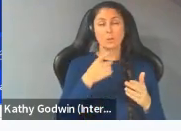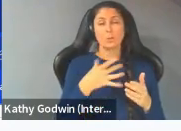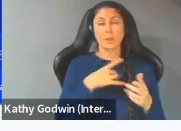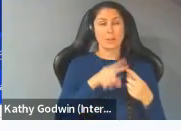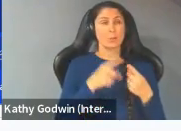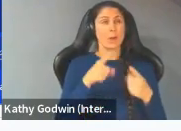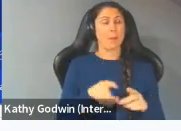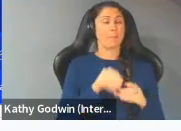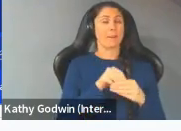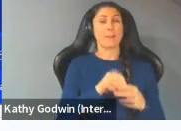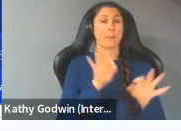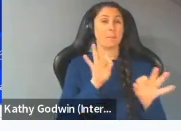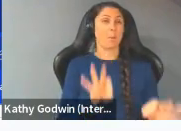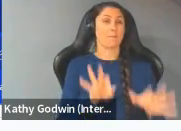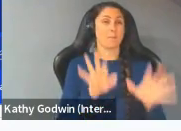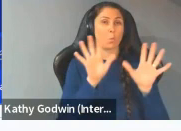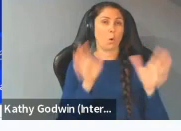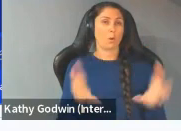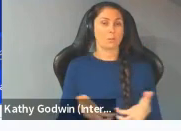world?